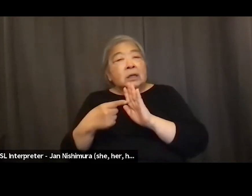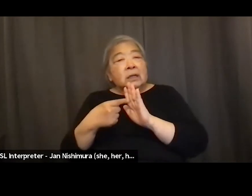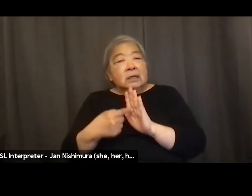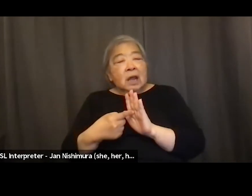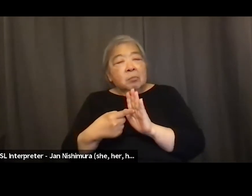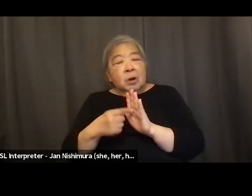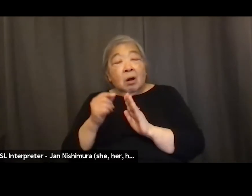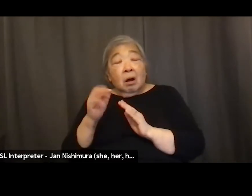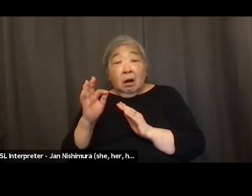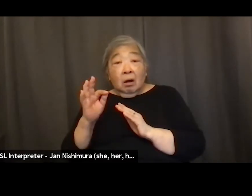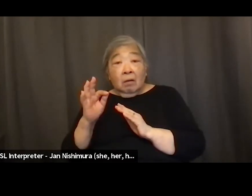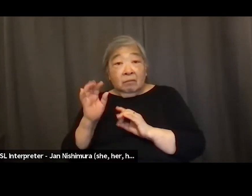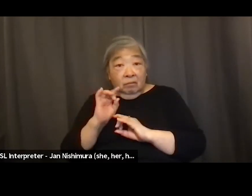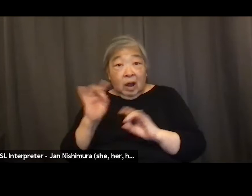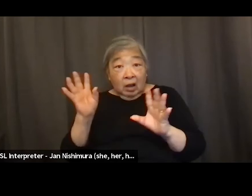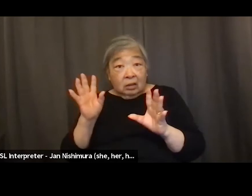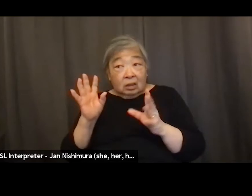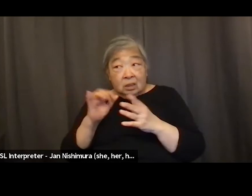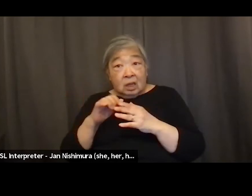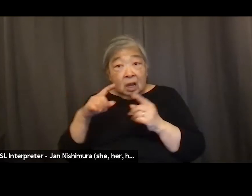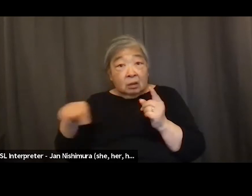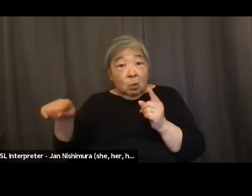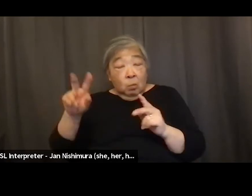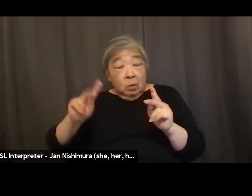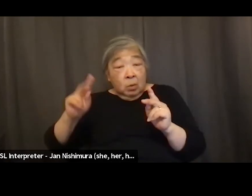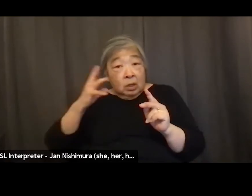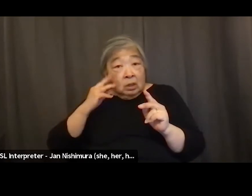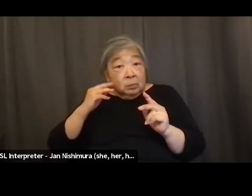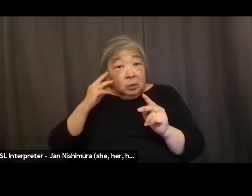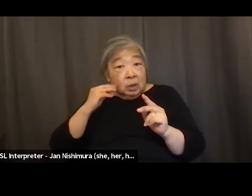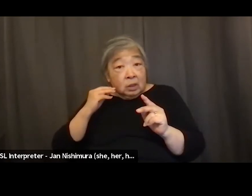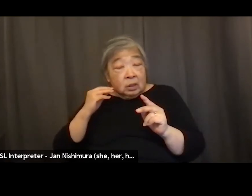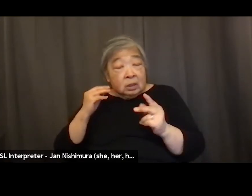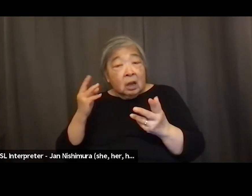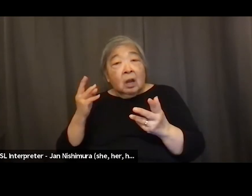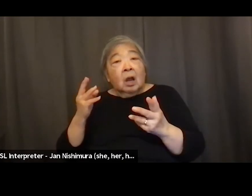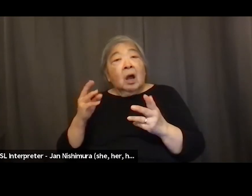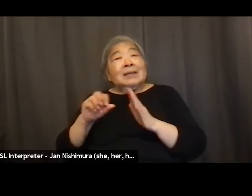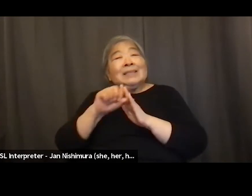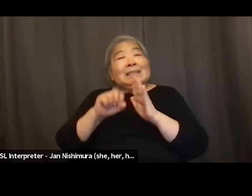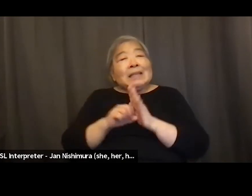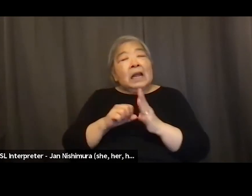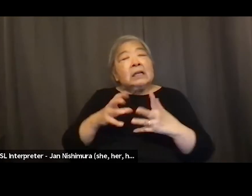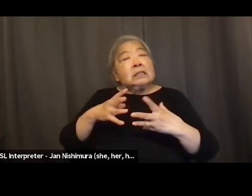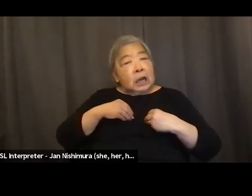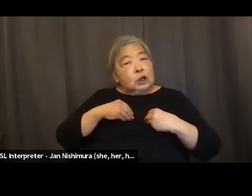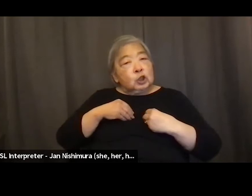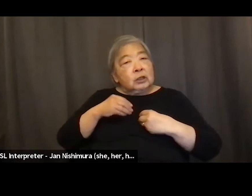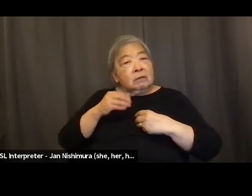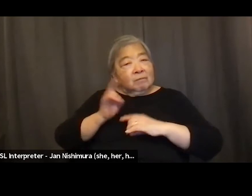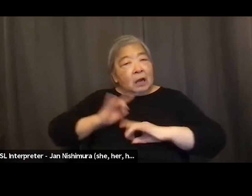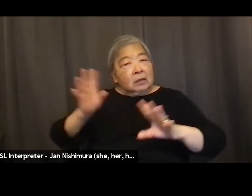the violence that those people are experiencing is state-sanctioned violence with threat of